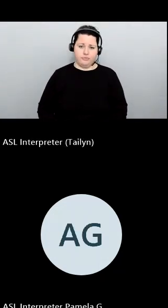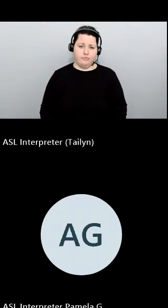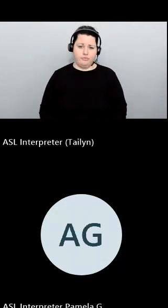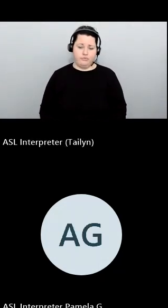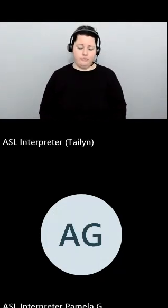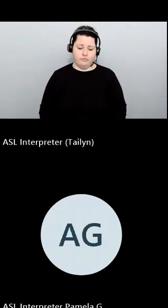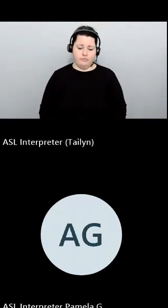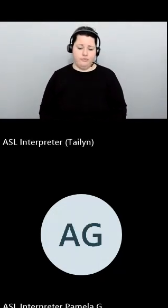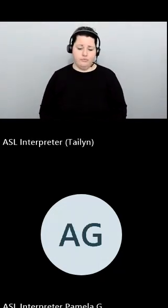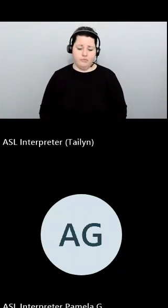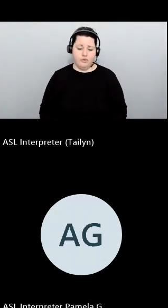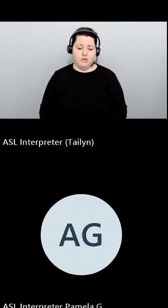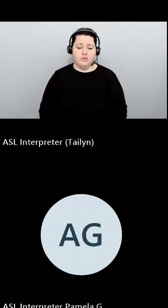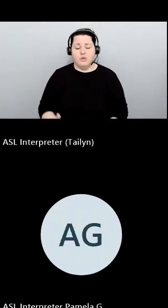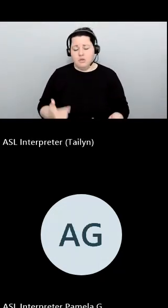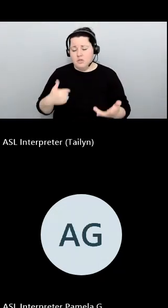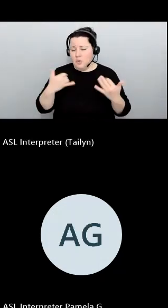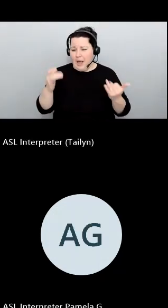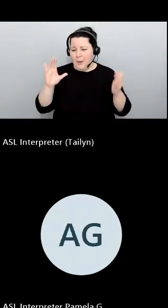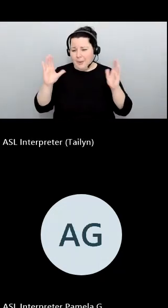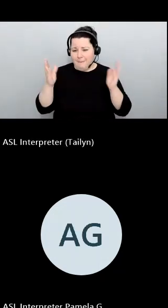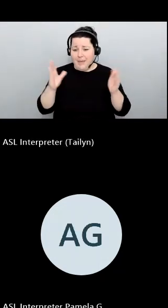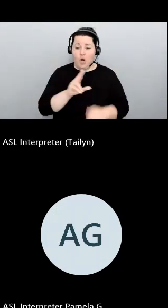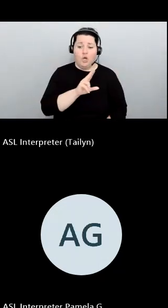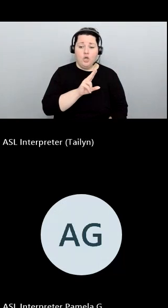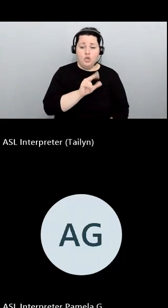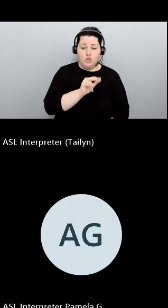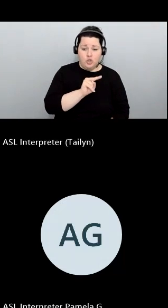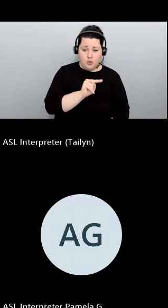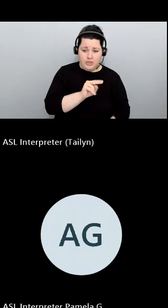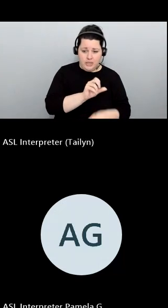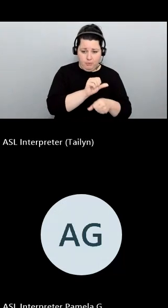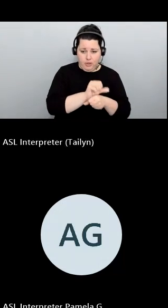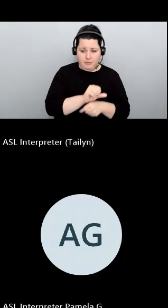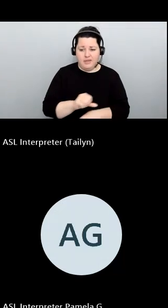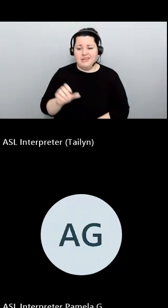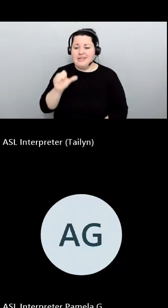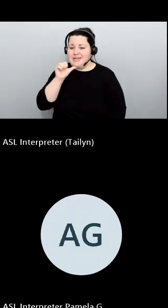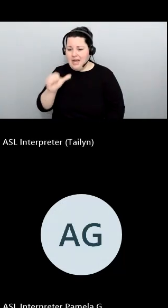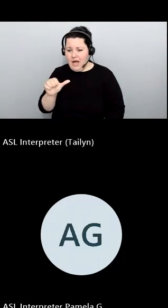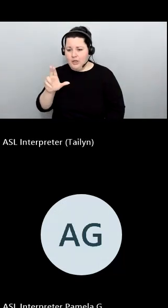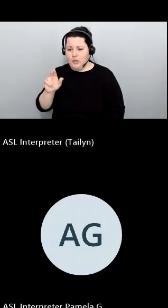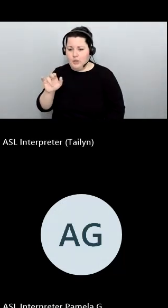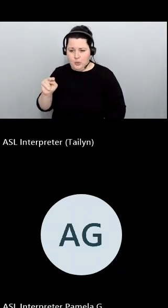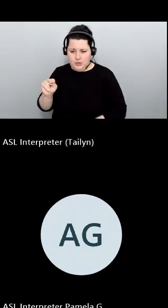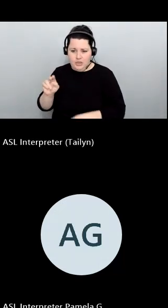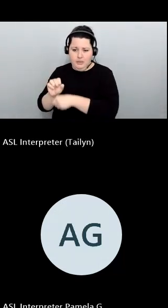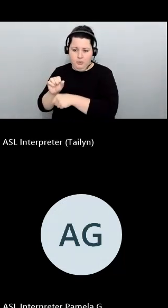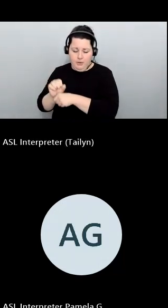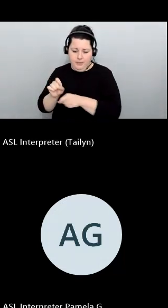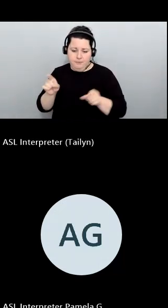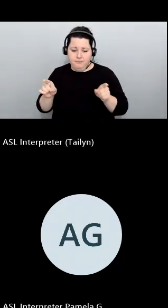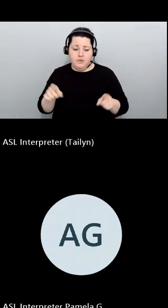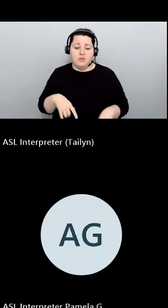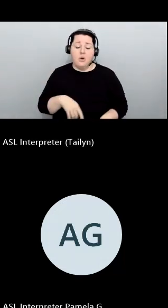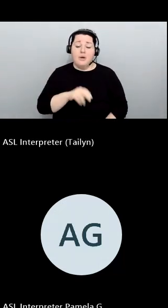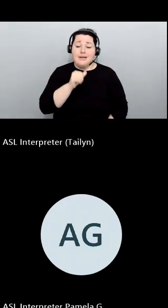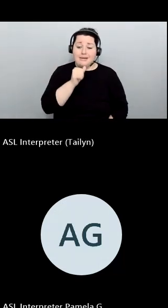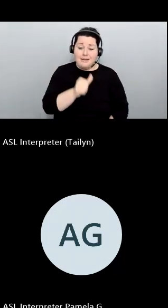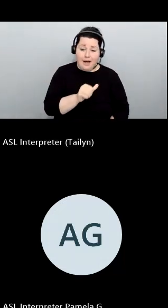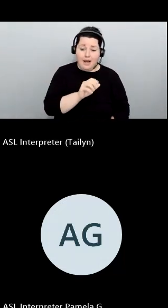So I want to just compare unionized employment to non-unionized employment. In a